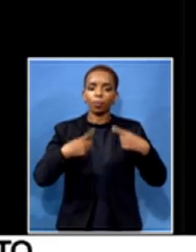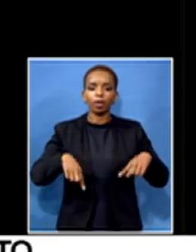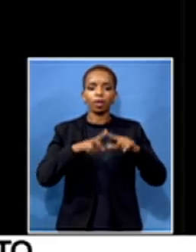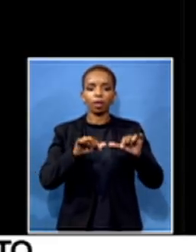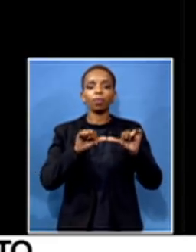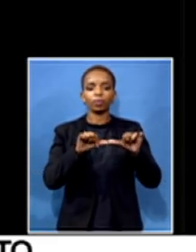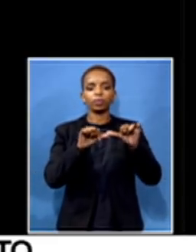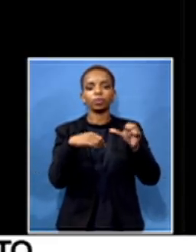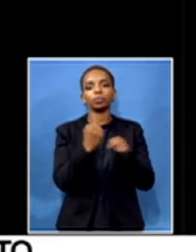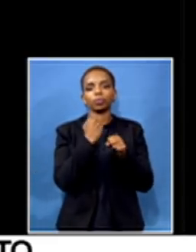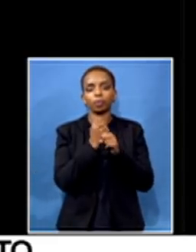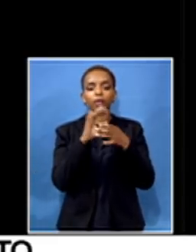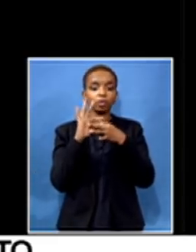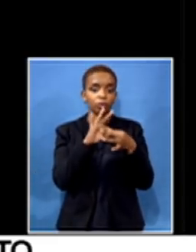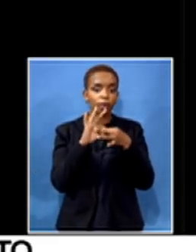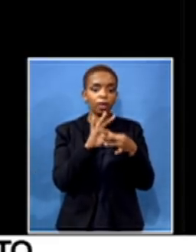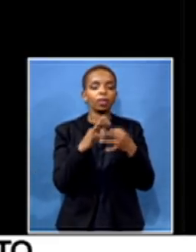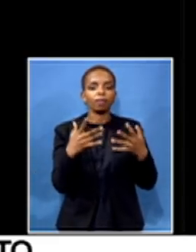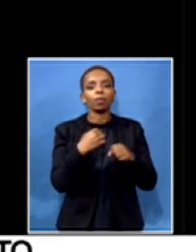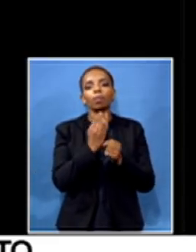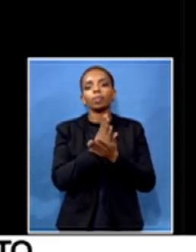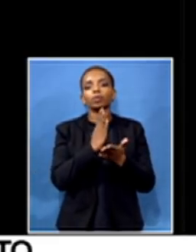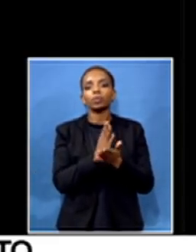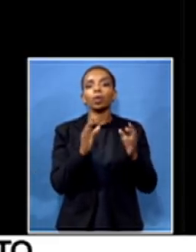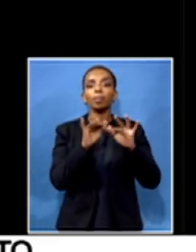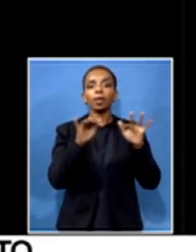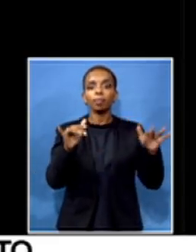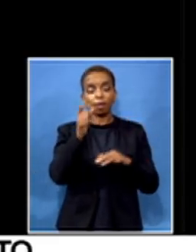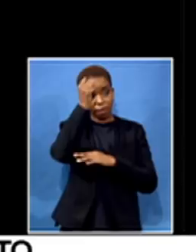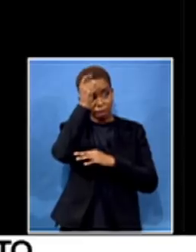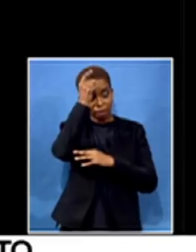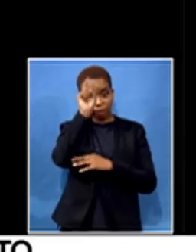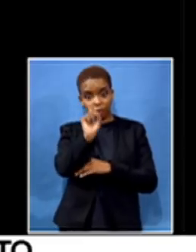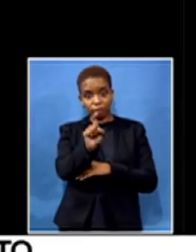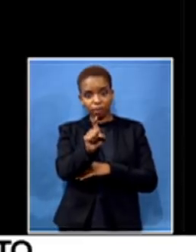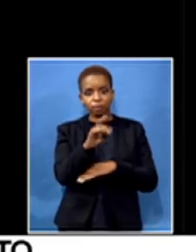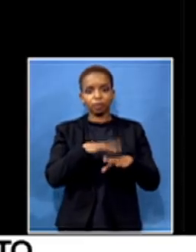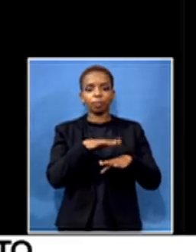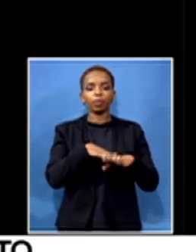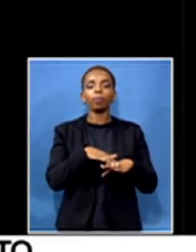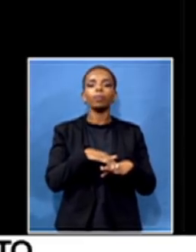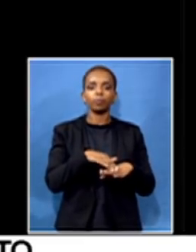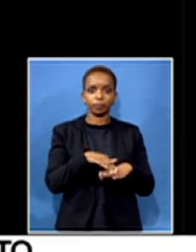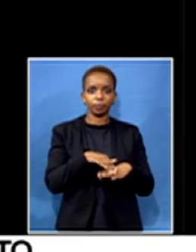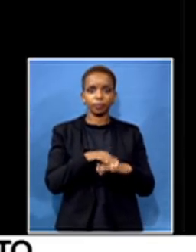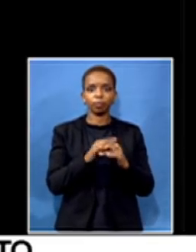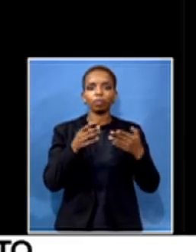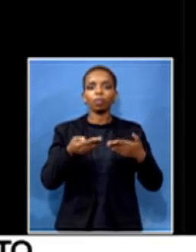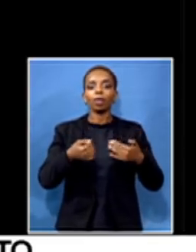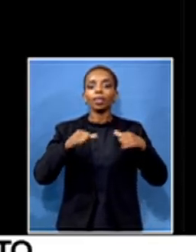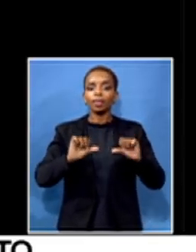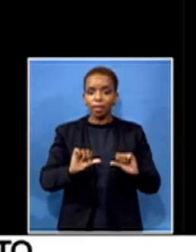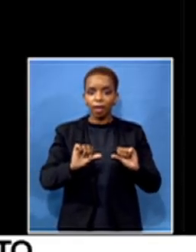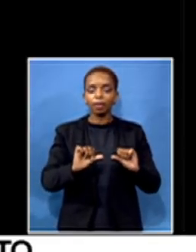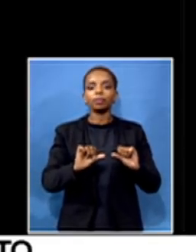to ensure that people understand this fact so that people can actually cooperate. Then